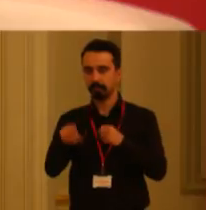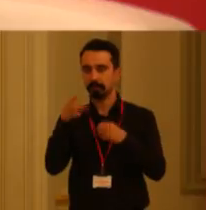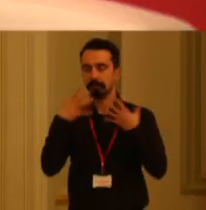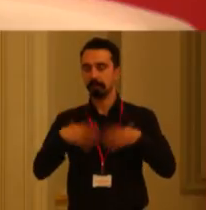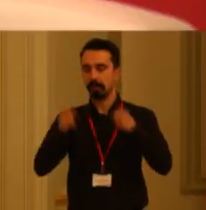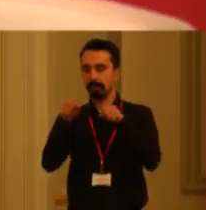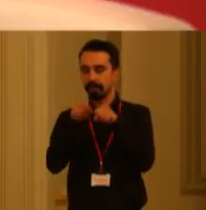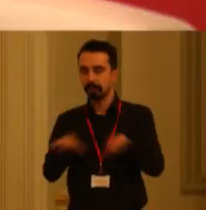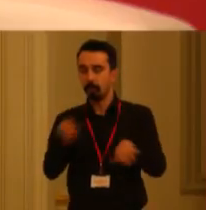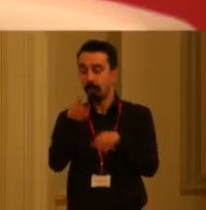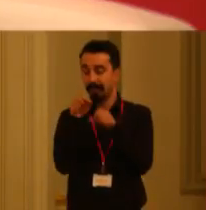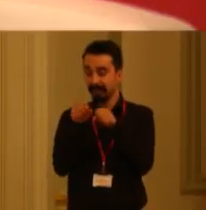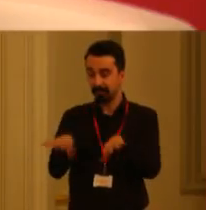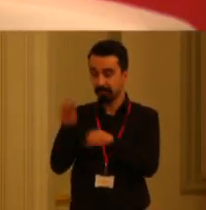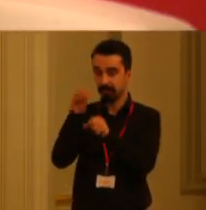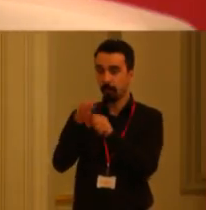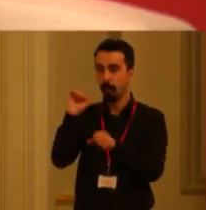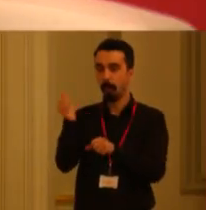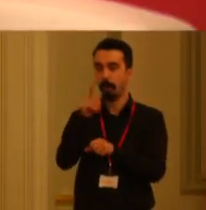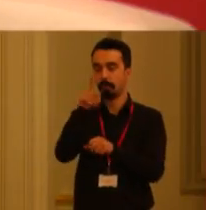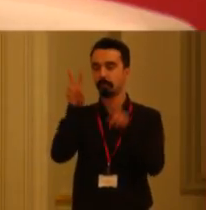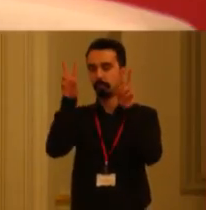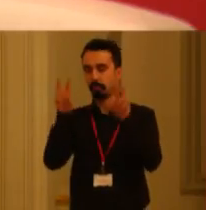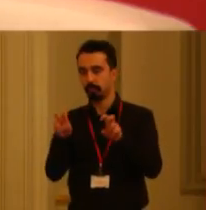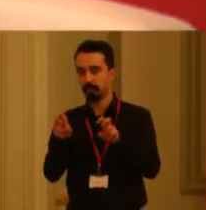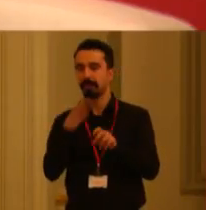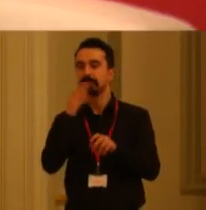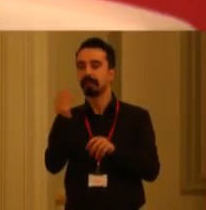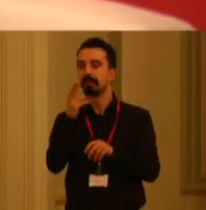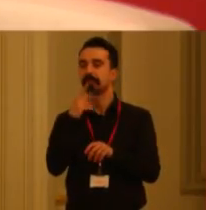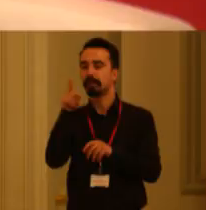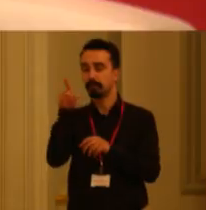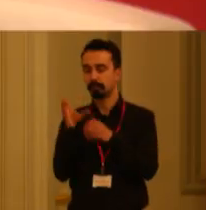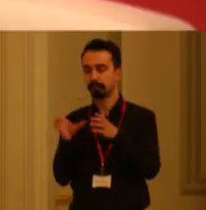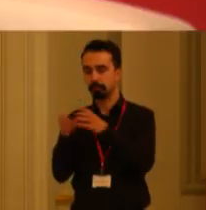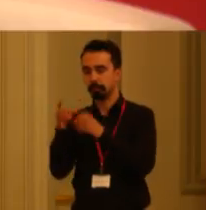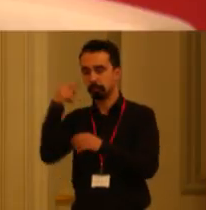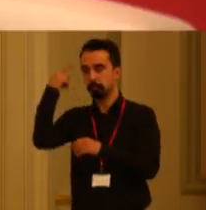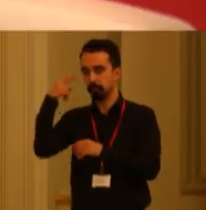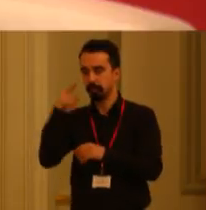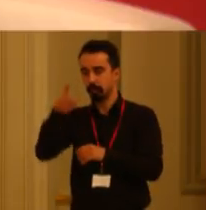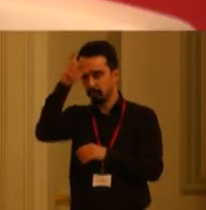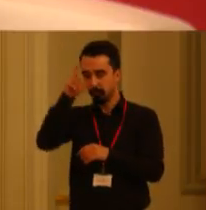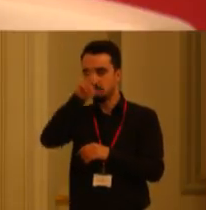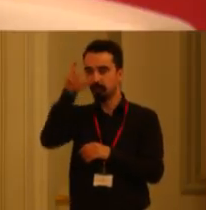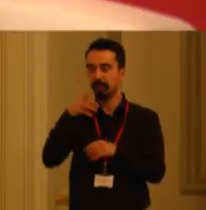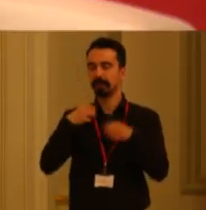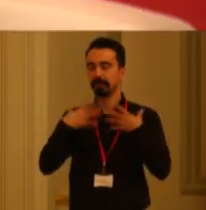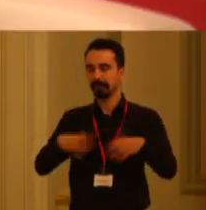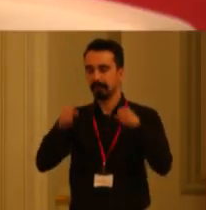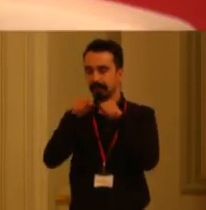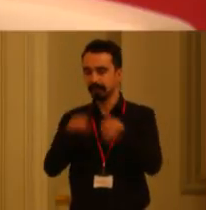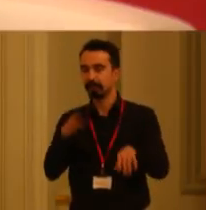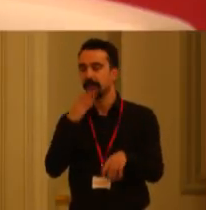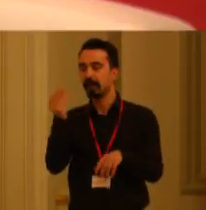my mind. The healthcare system. Healthcare system is one of the most important pillars of that ecosystem. Think about young ladies. The